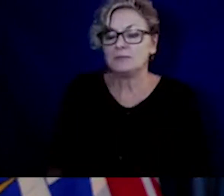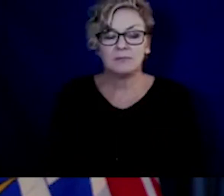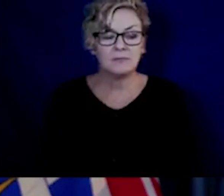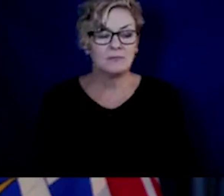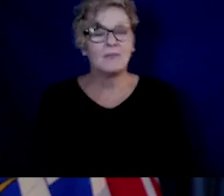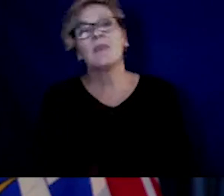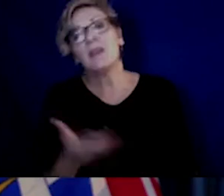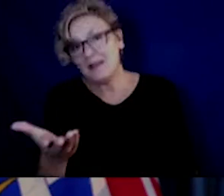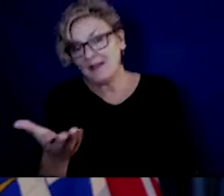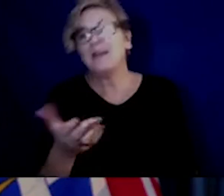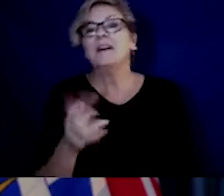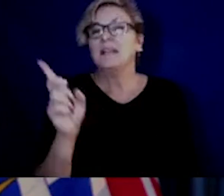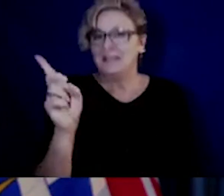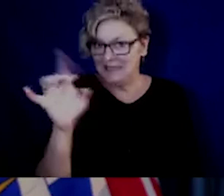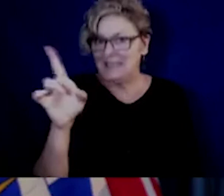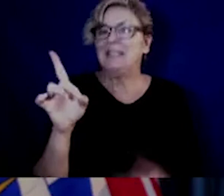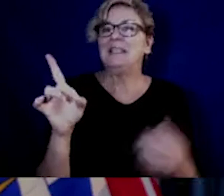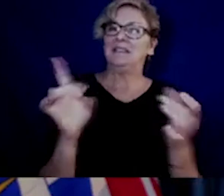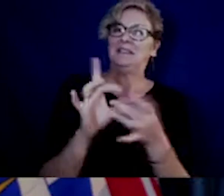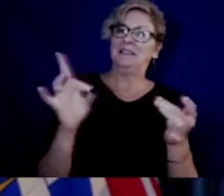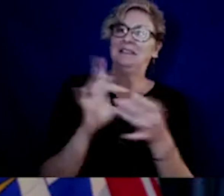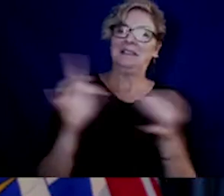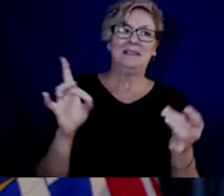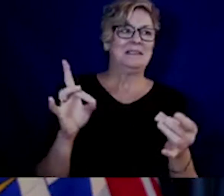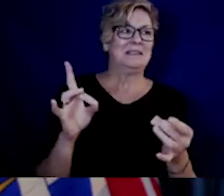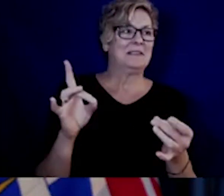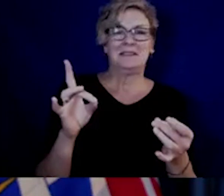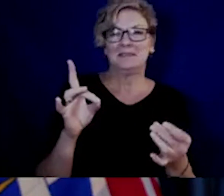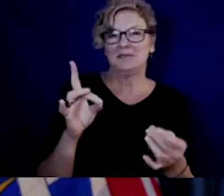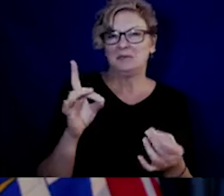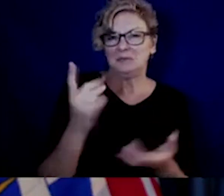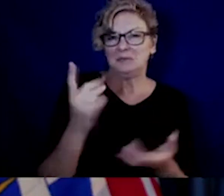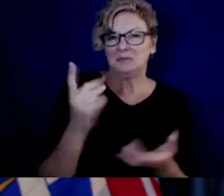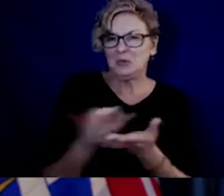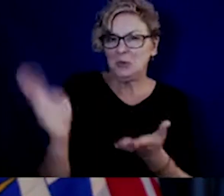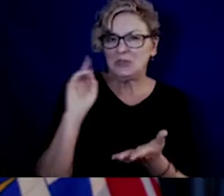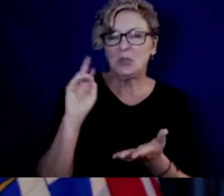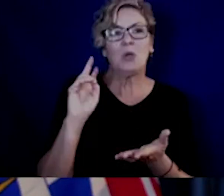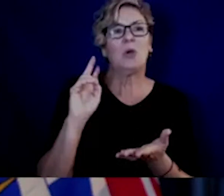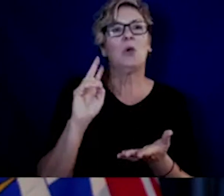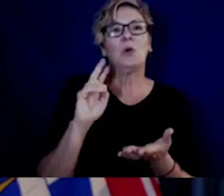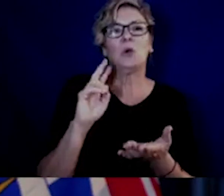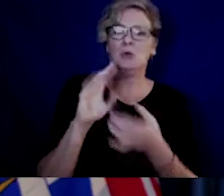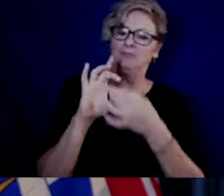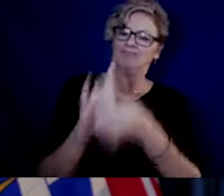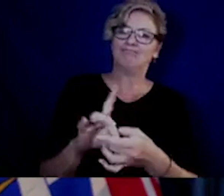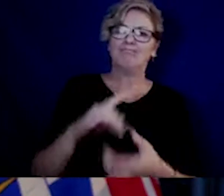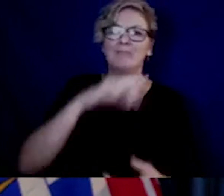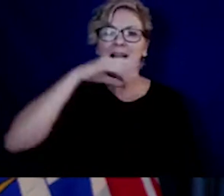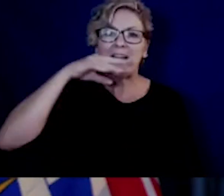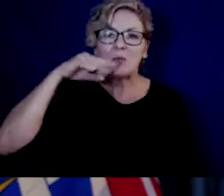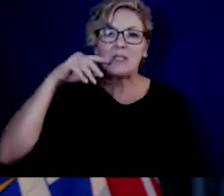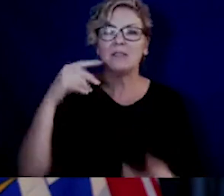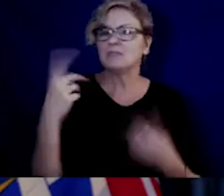half ago. We have some good information for parents and for communities on the BCCDC website again,